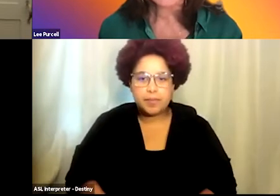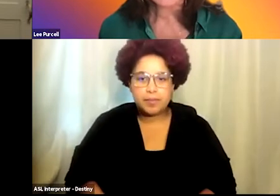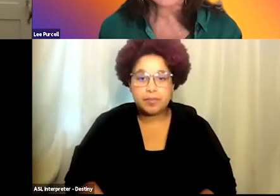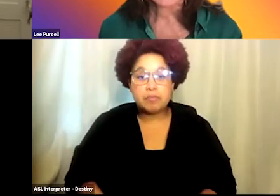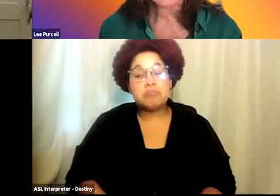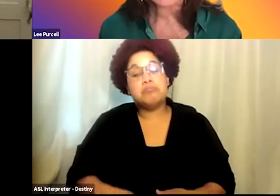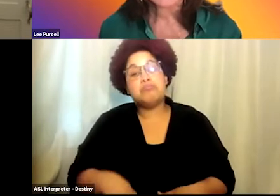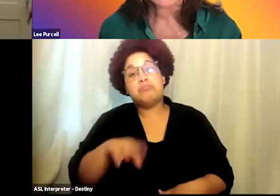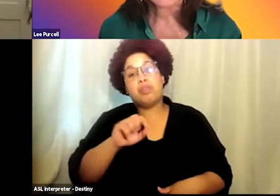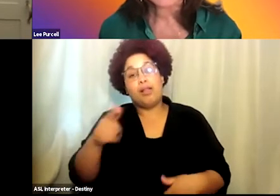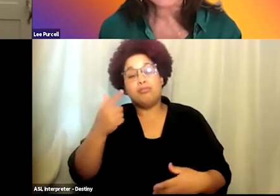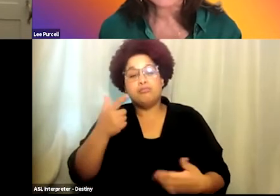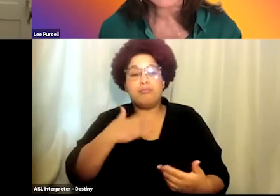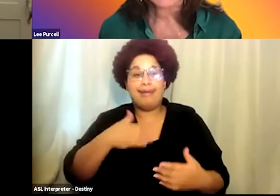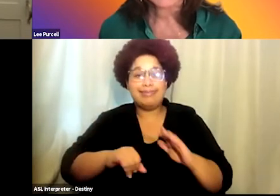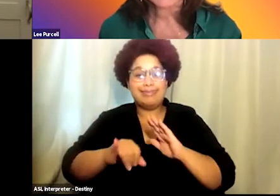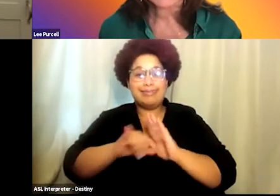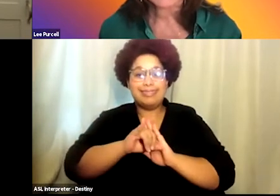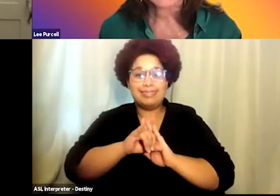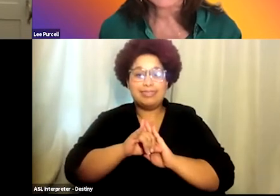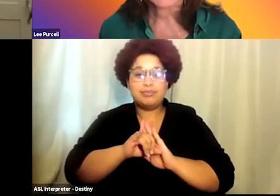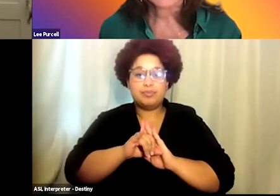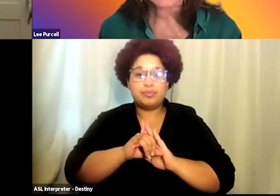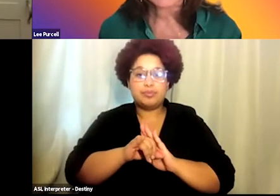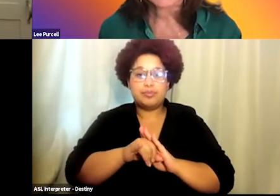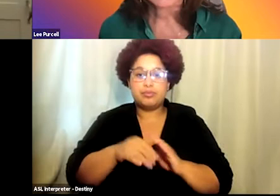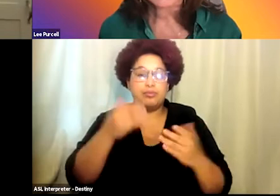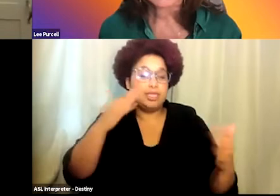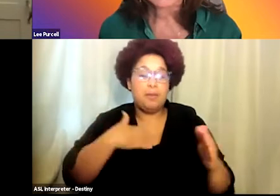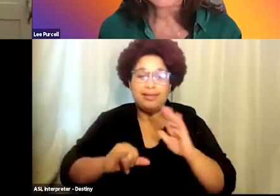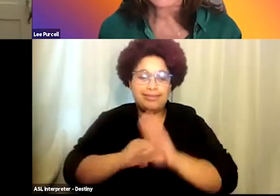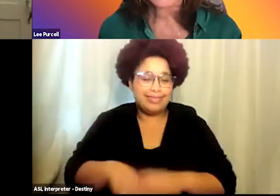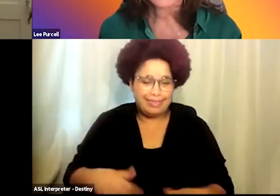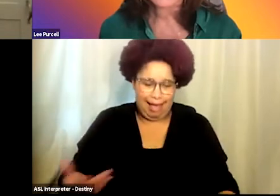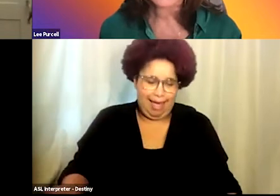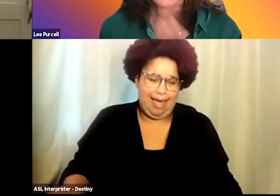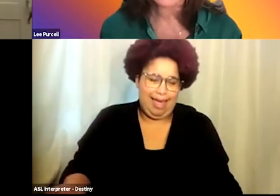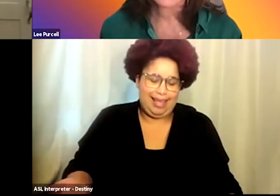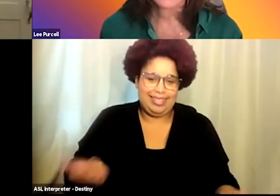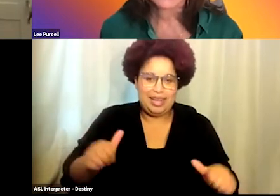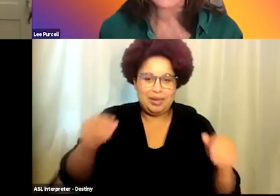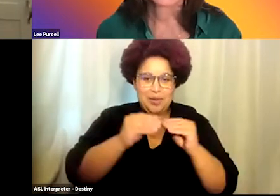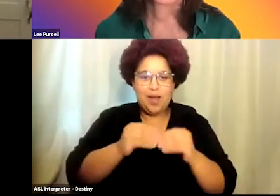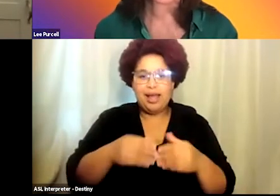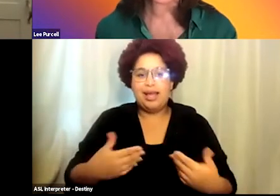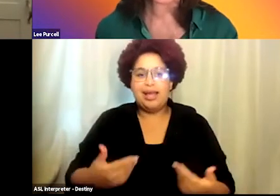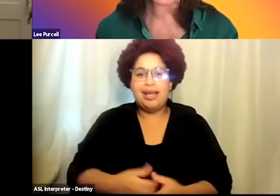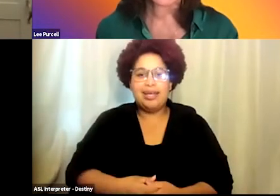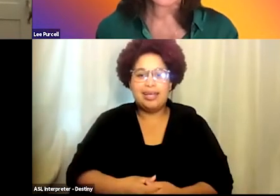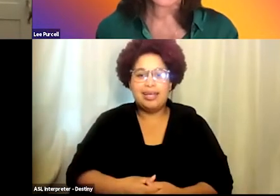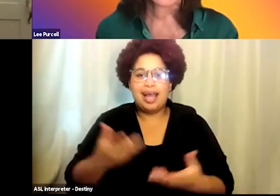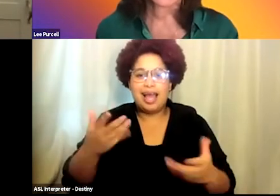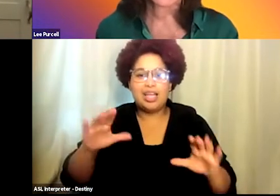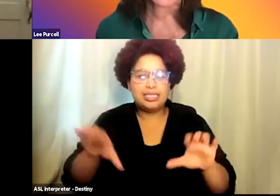Well, you know, my identity is, I don't know what my identity is anymore. I already did